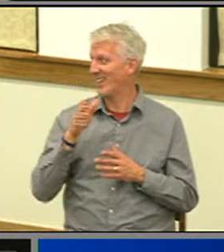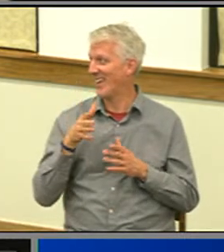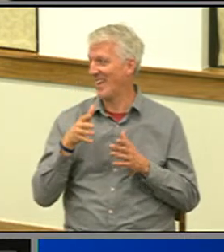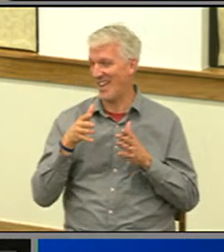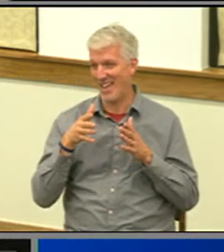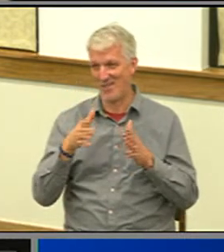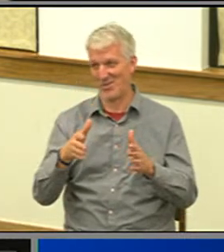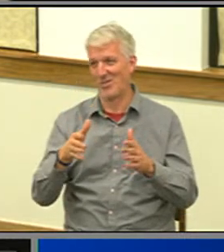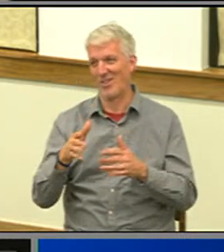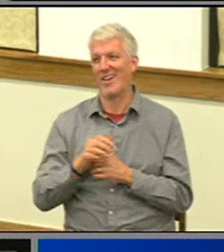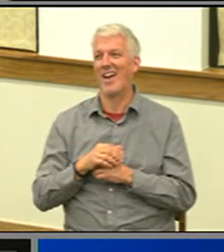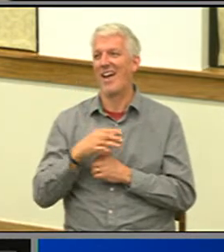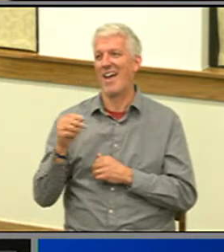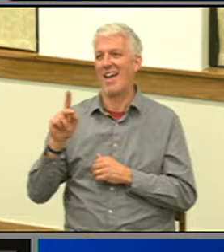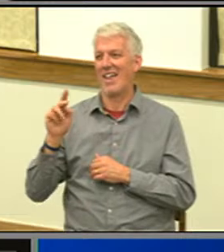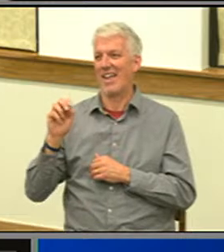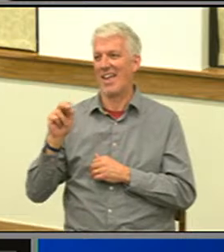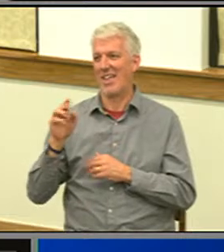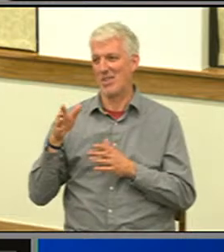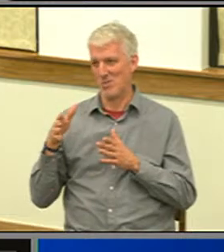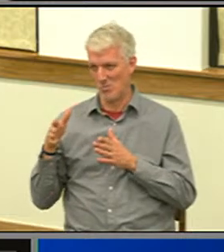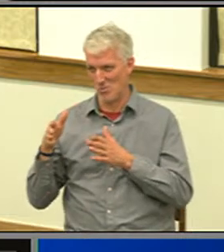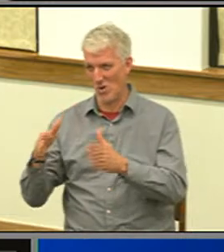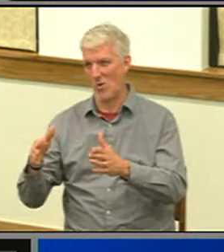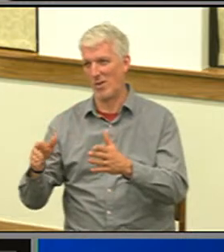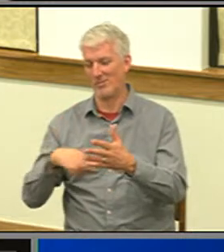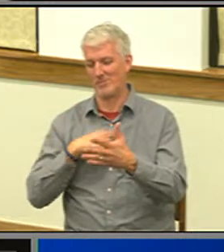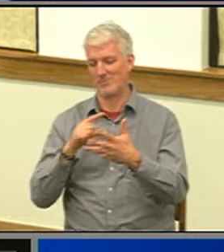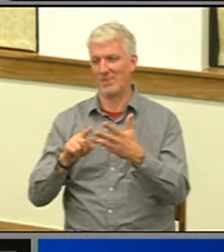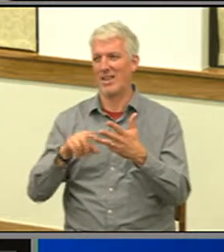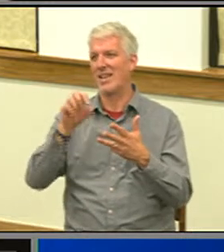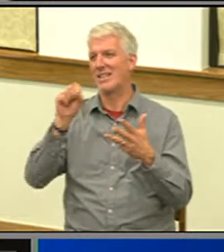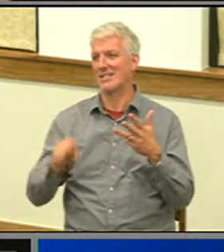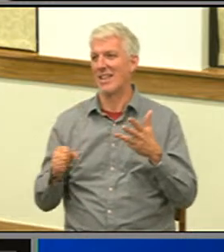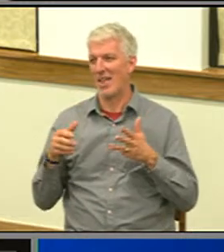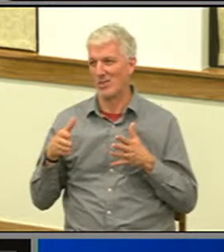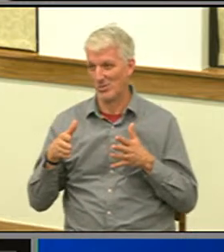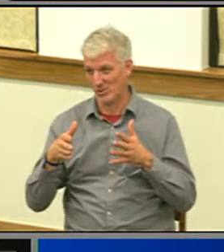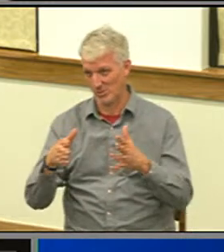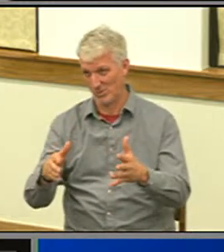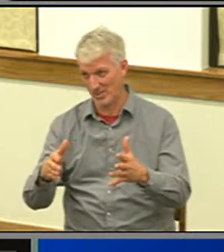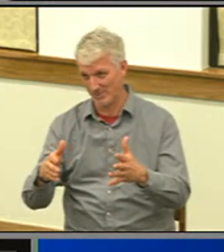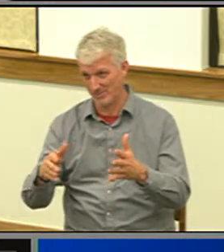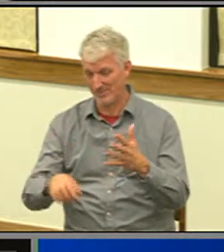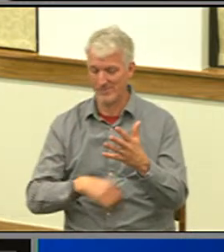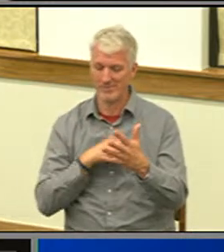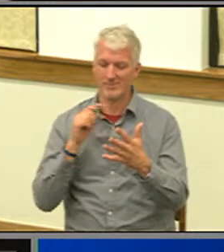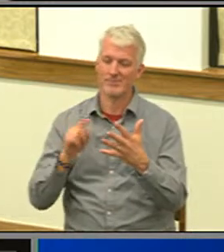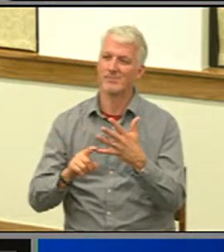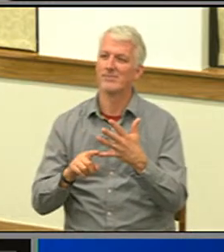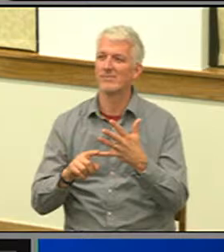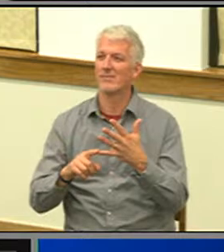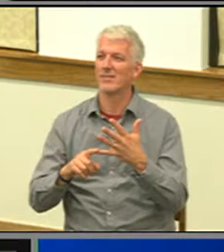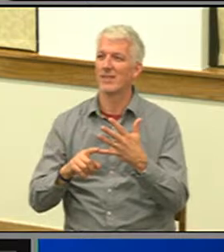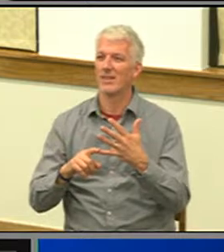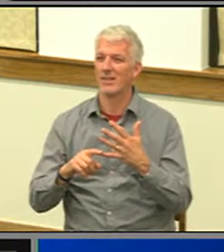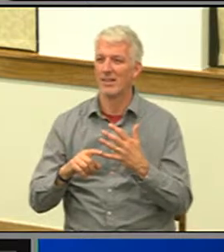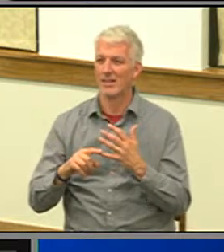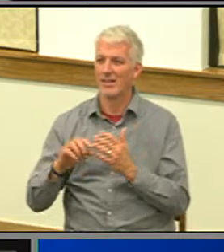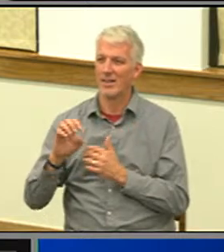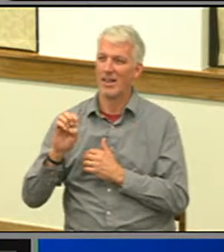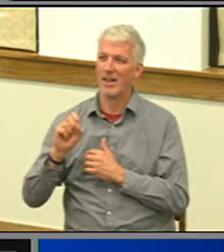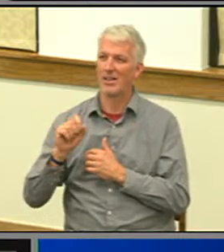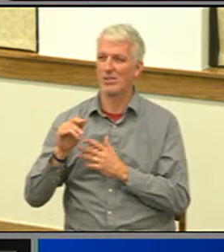between Kenneth Road and Sunset Road, South Street between Virginia Avenue and Concord Street, Spencer Street